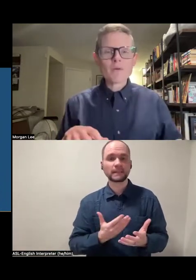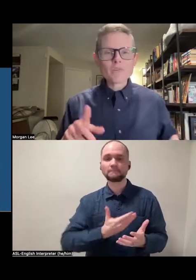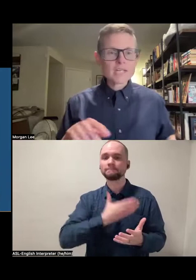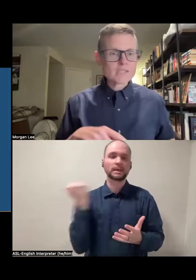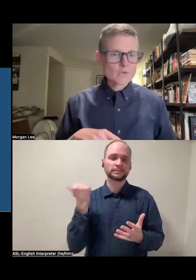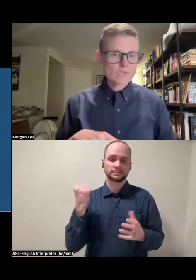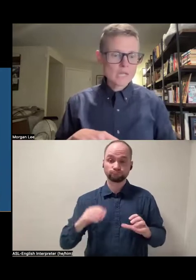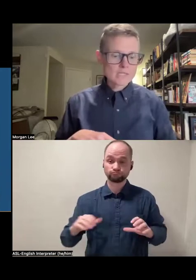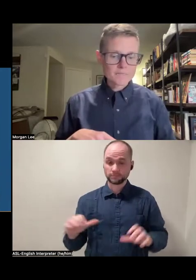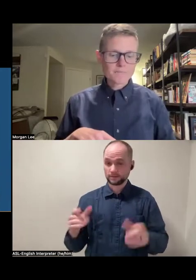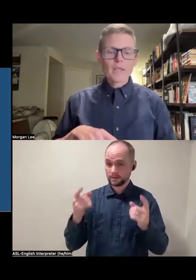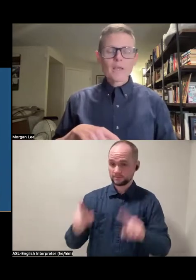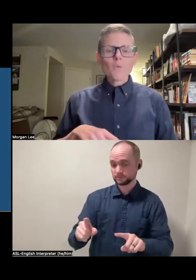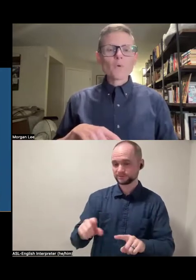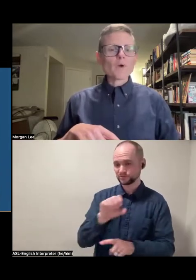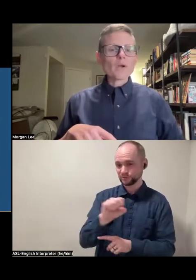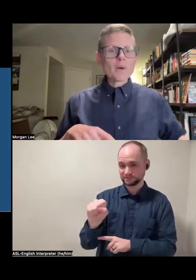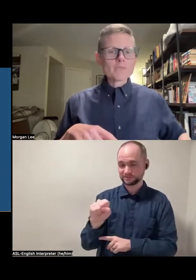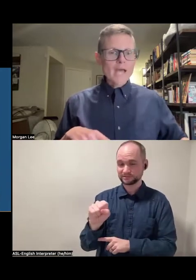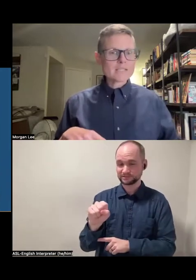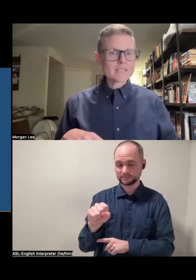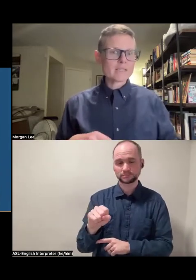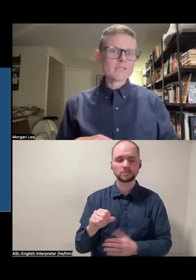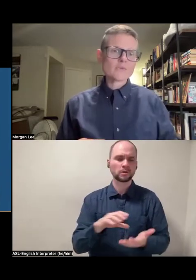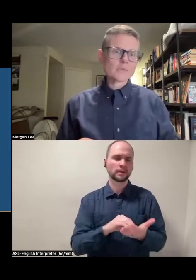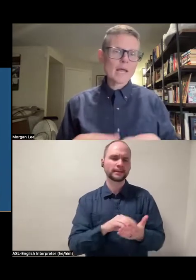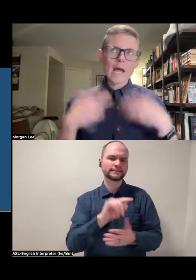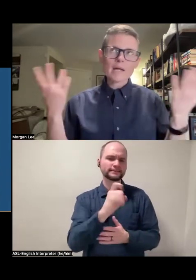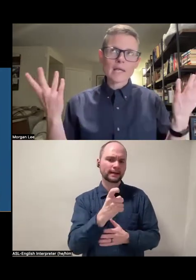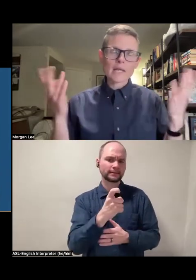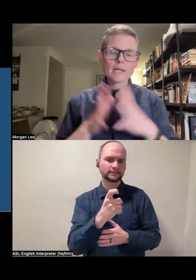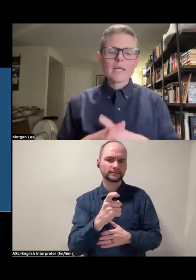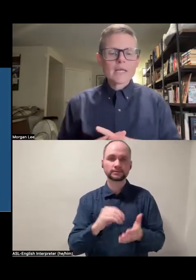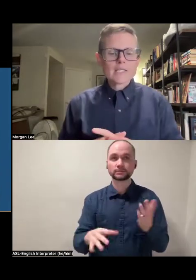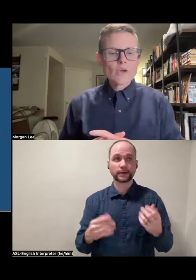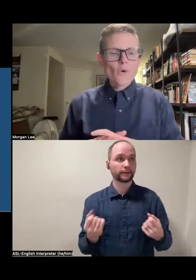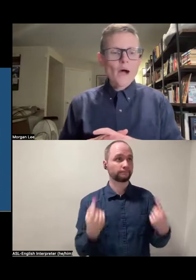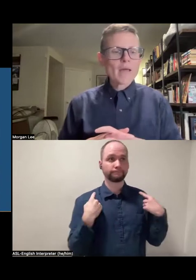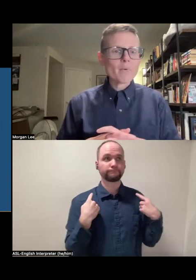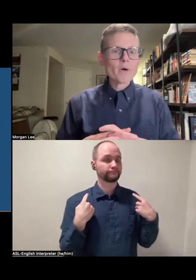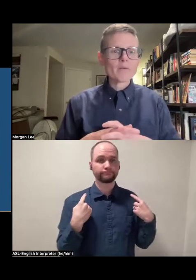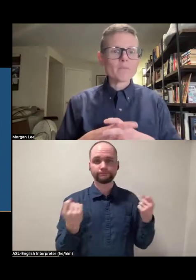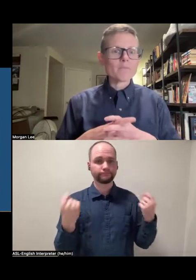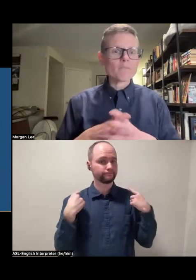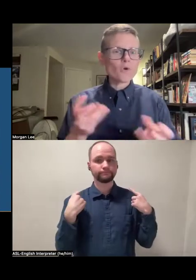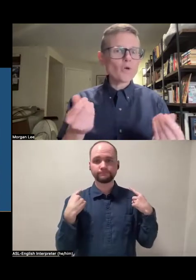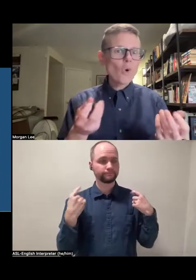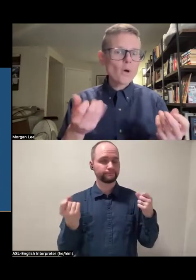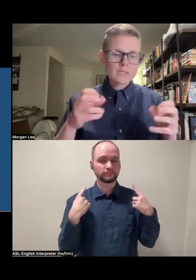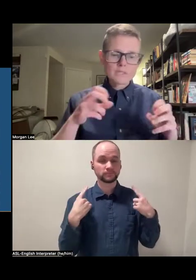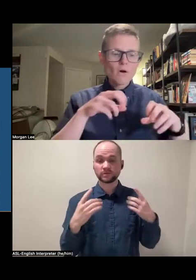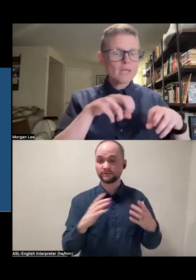activity that we ever did in social studies, we were learning about taxes and the students were like, I don't get it. So I put